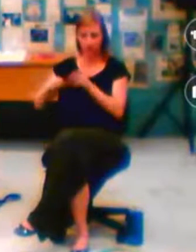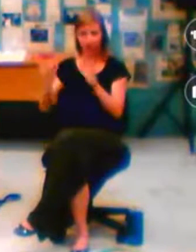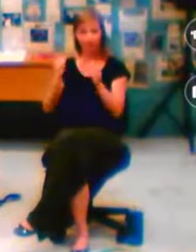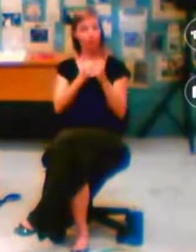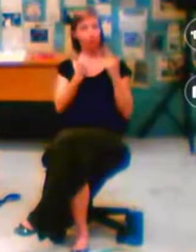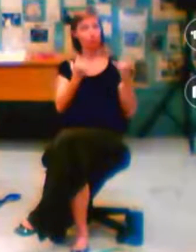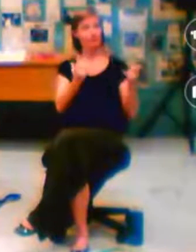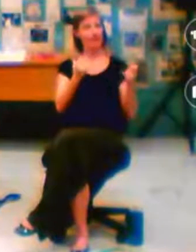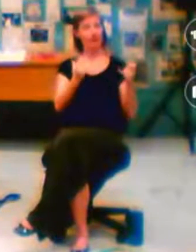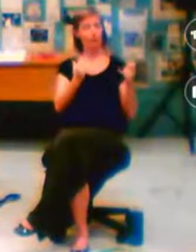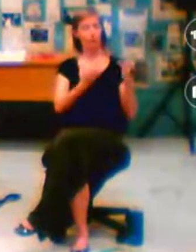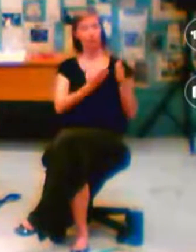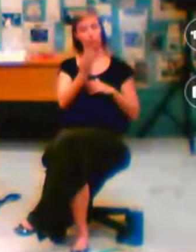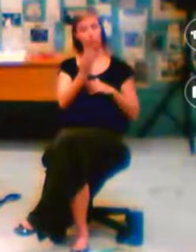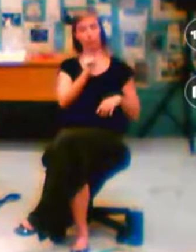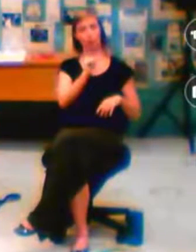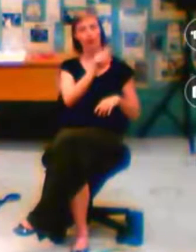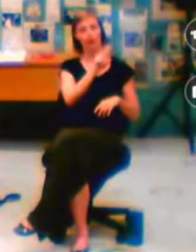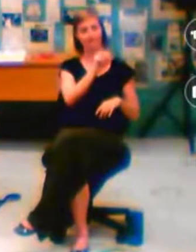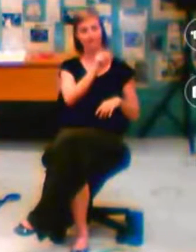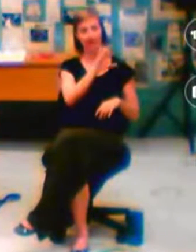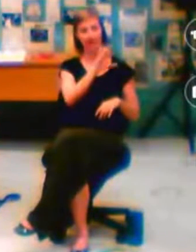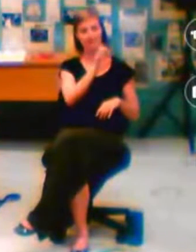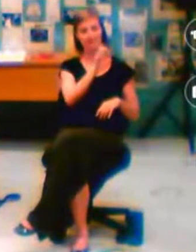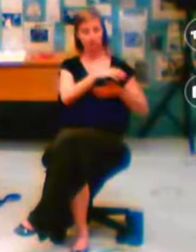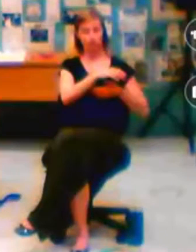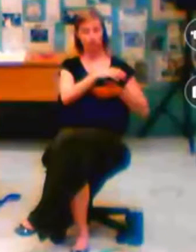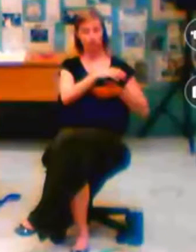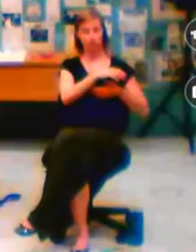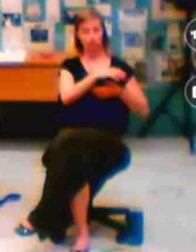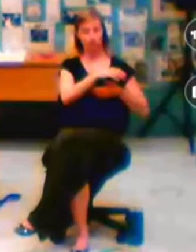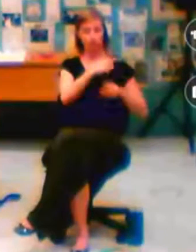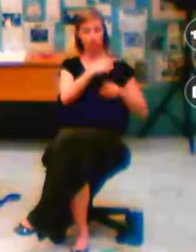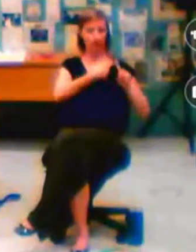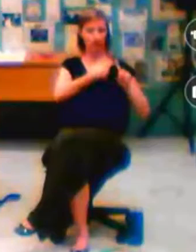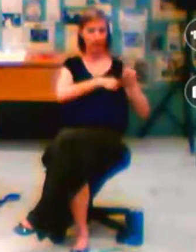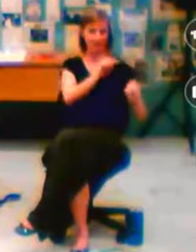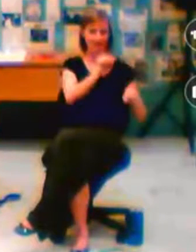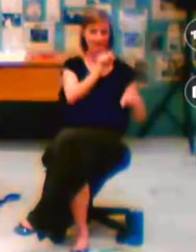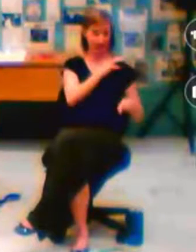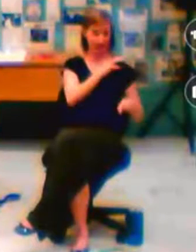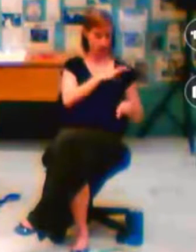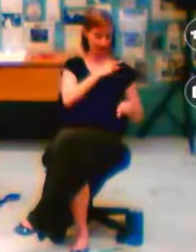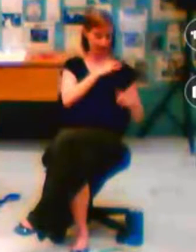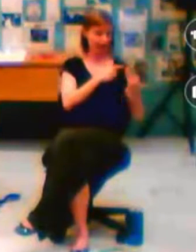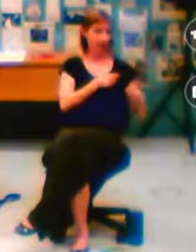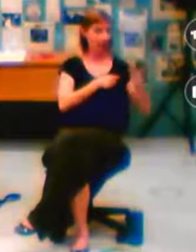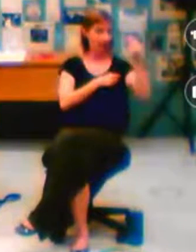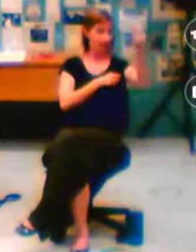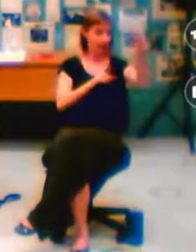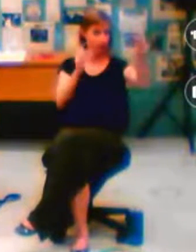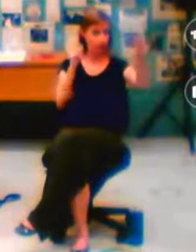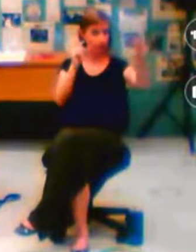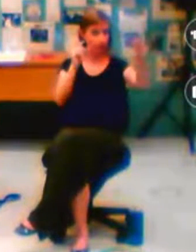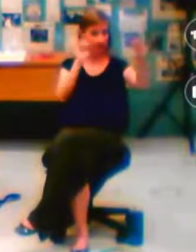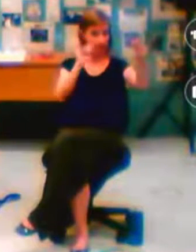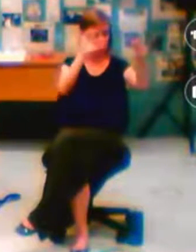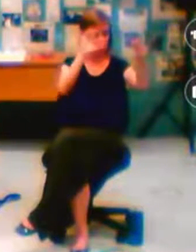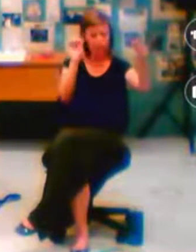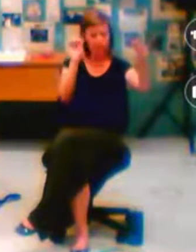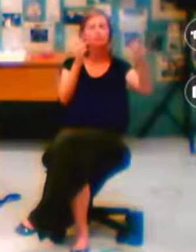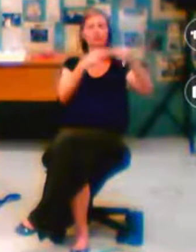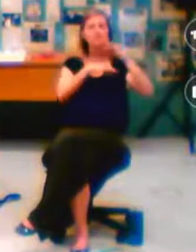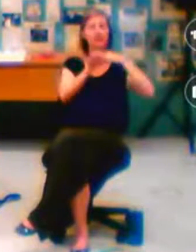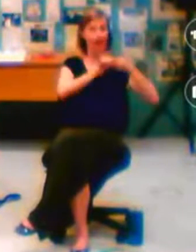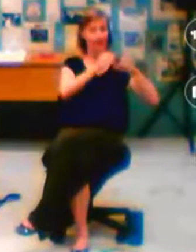people afford a health policy that then gets rid of deductibles and co-payments. But as opposed to the way we're